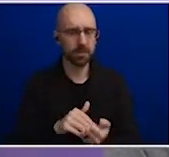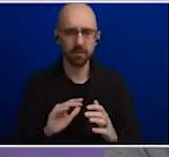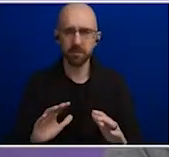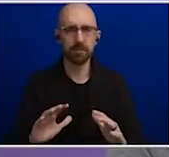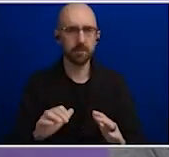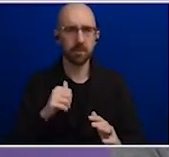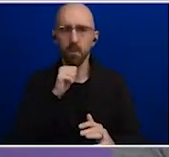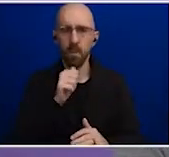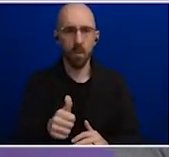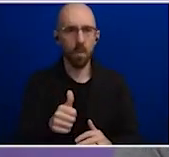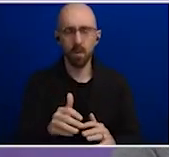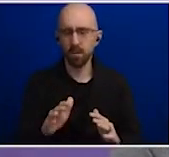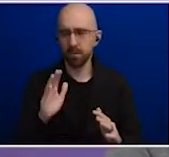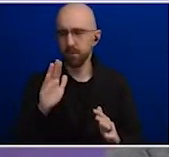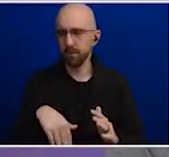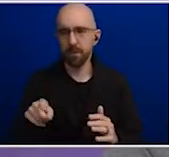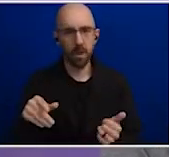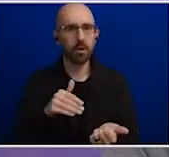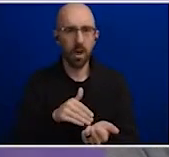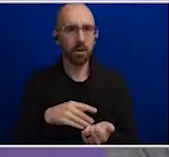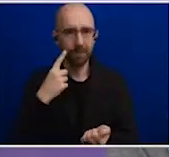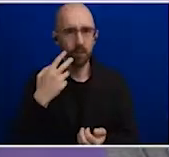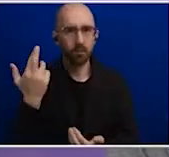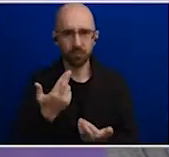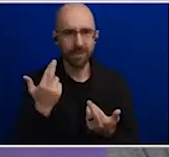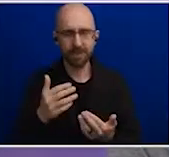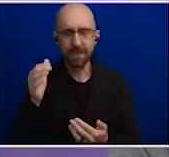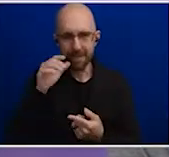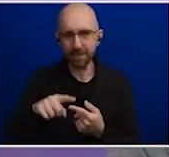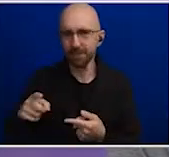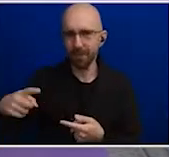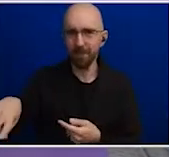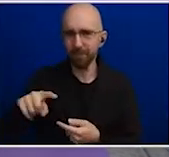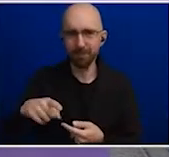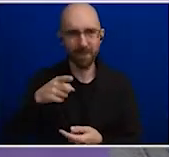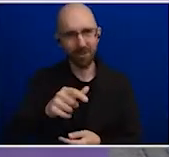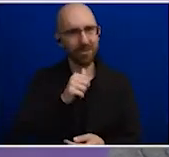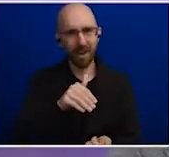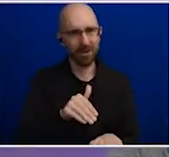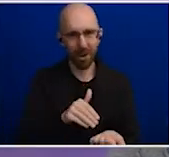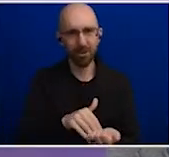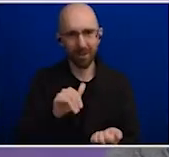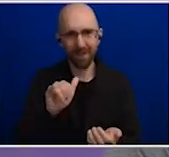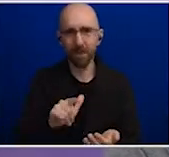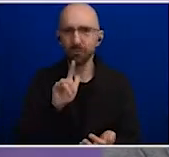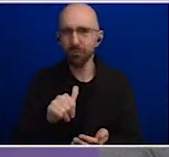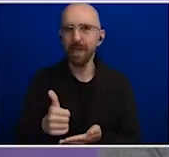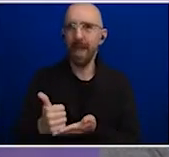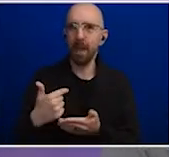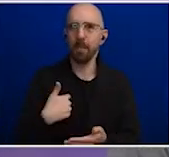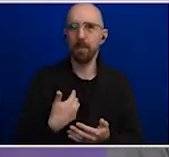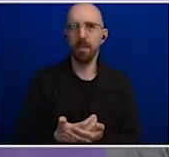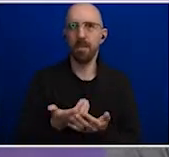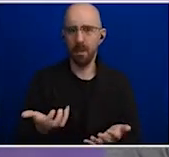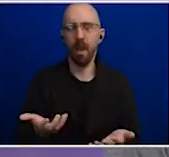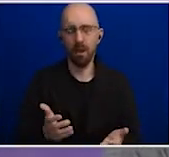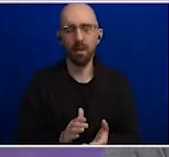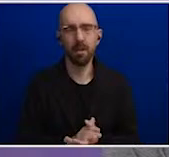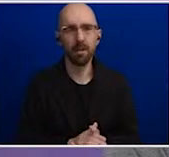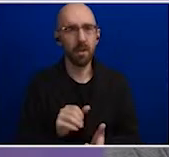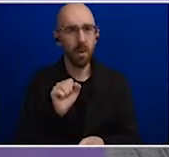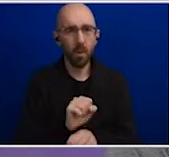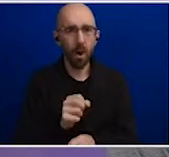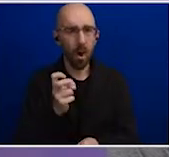know, they're doctors for a reason. You're not a doctor, and that's what really helped me out. And work hard at it. You know, when I got